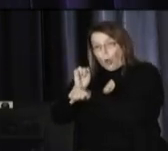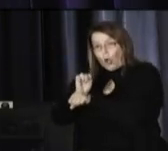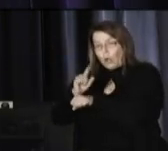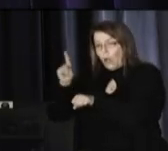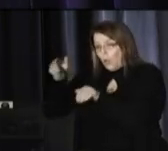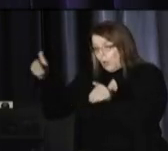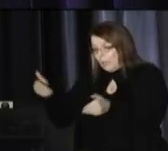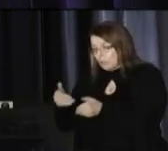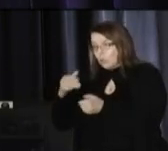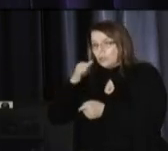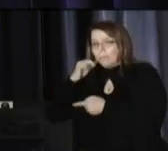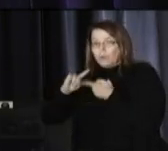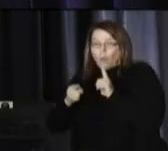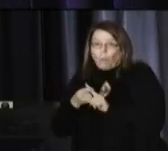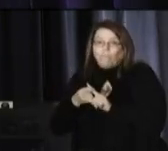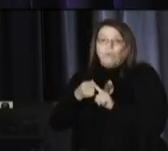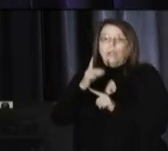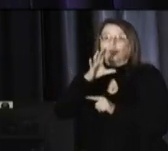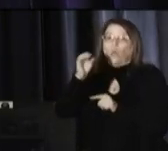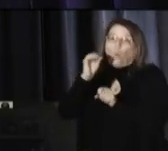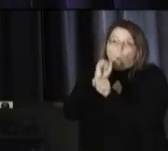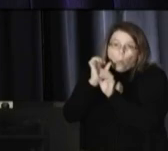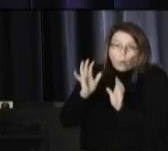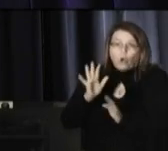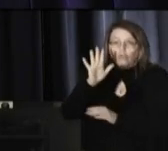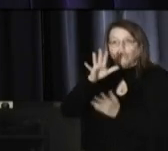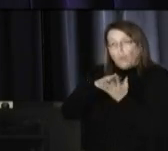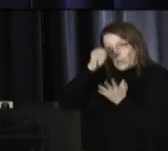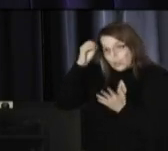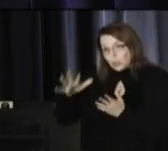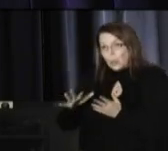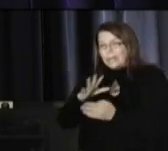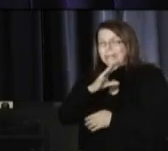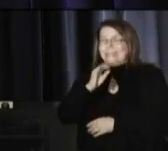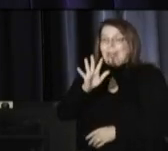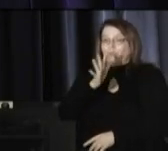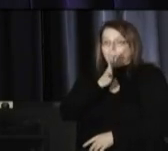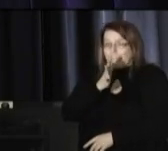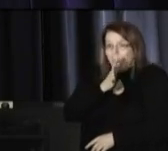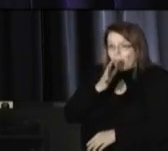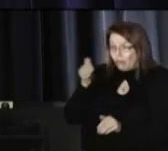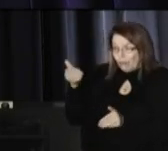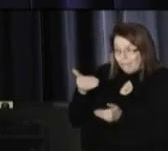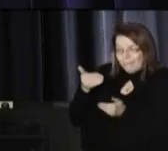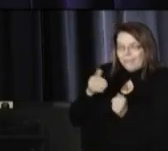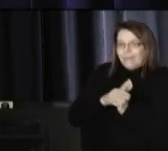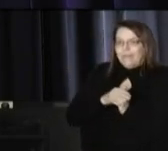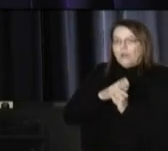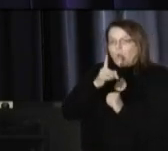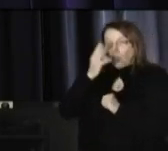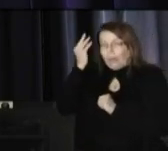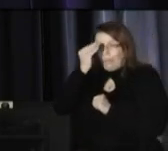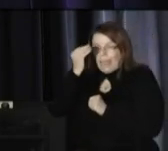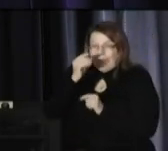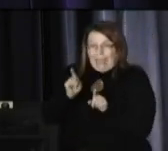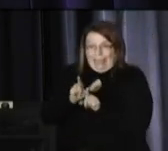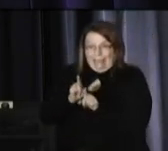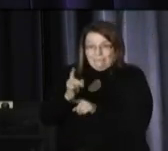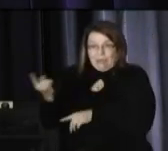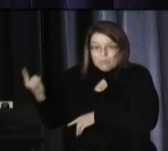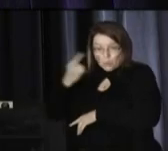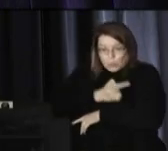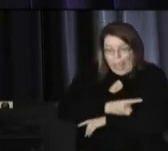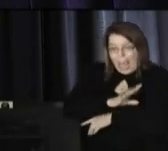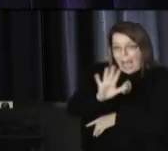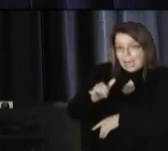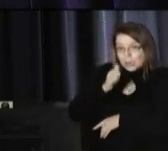to your girlfriends, your colleagues, your students, and your mother. You think that even if today and tomorrow